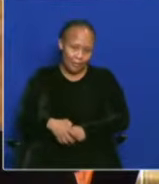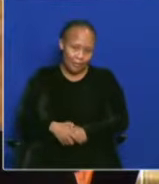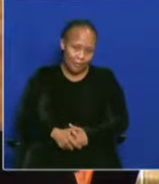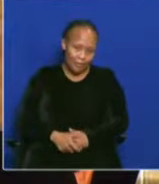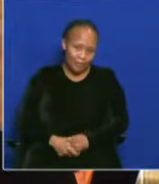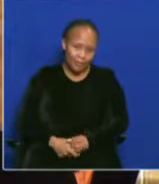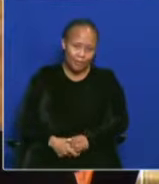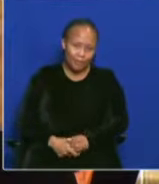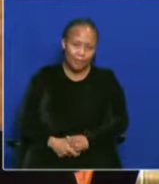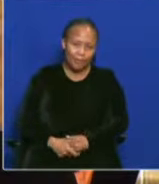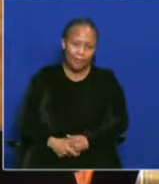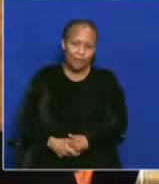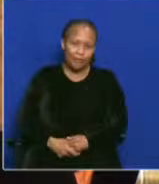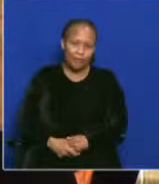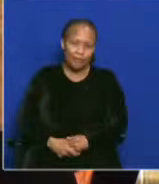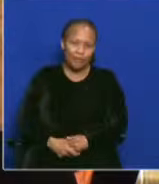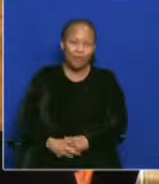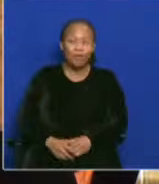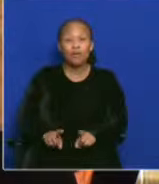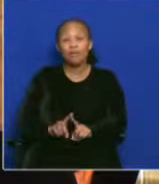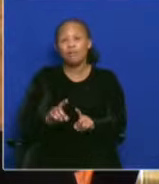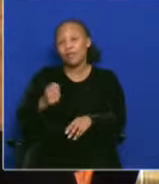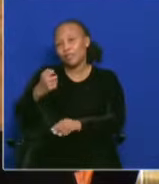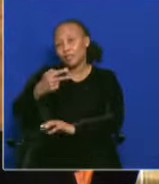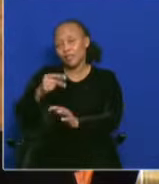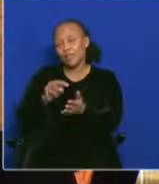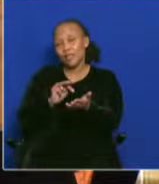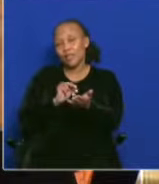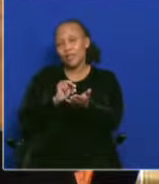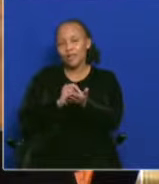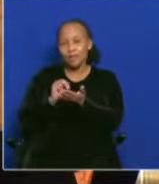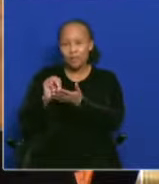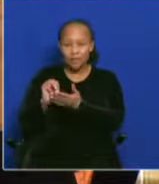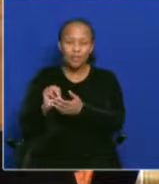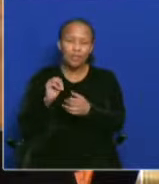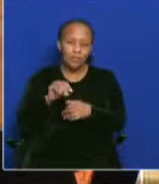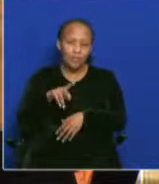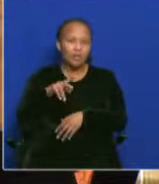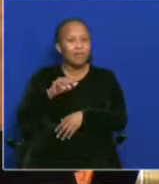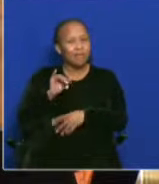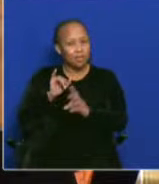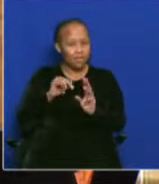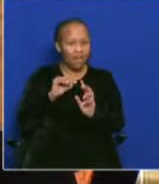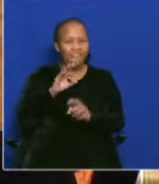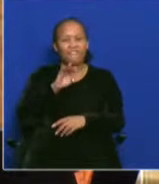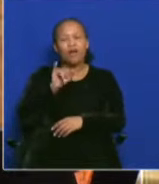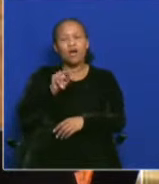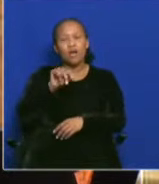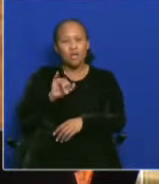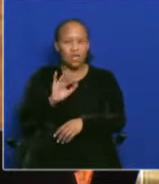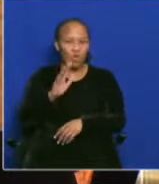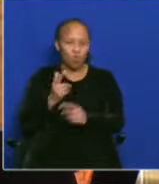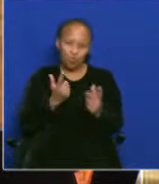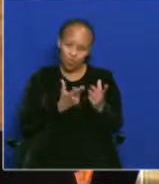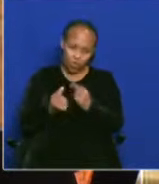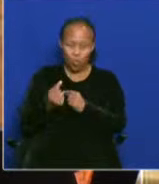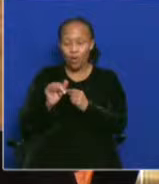But it's a second message. Pilot won't make it, Brew, but will handle it. And Khan says, okay, thanks, Brew.